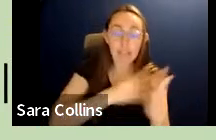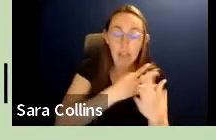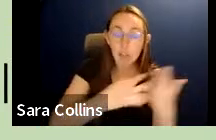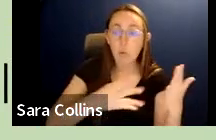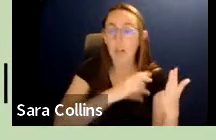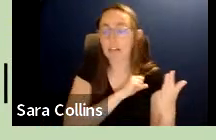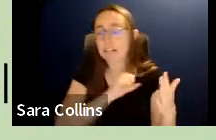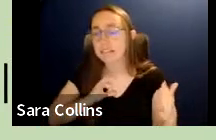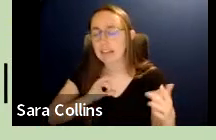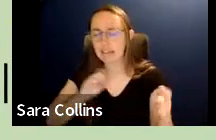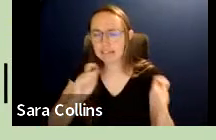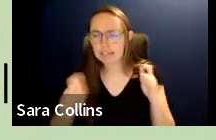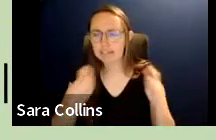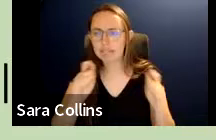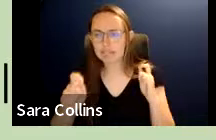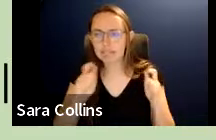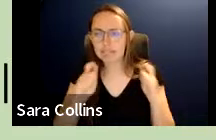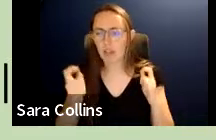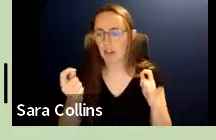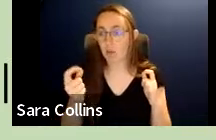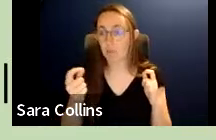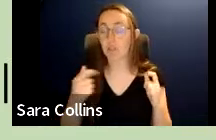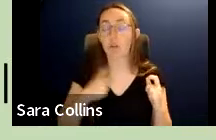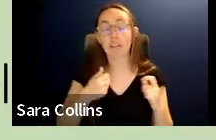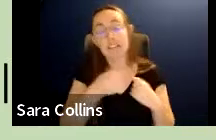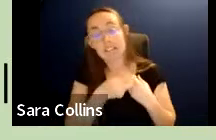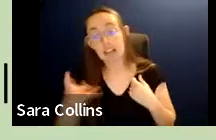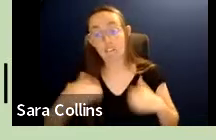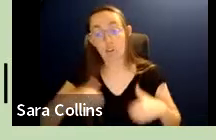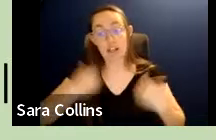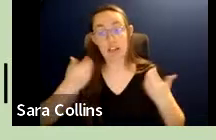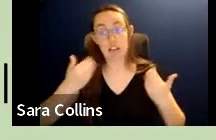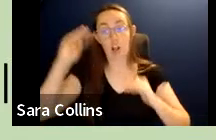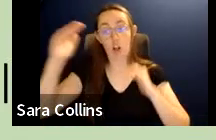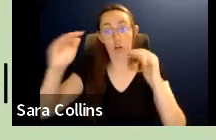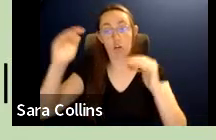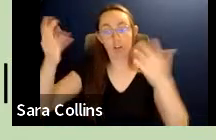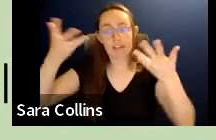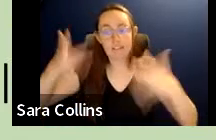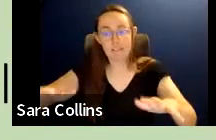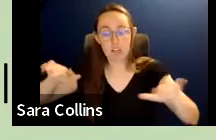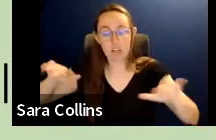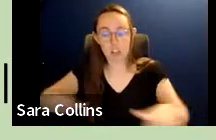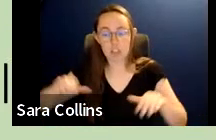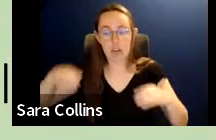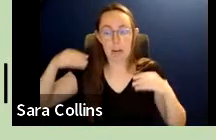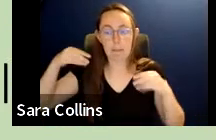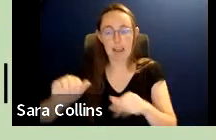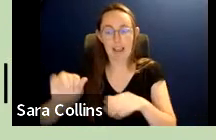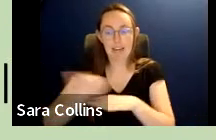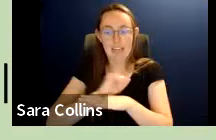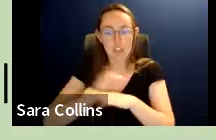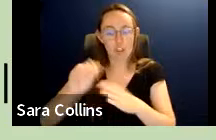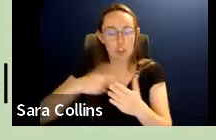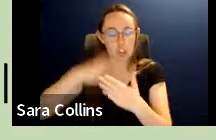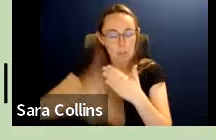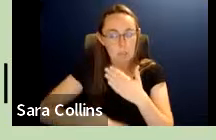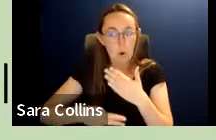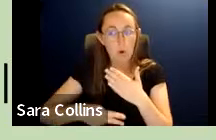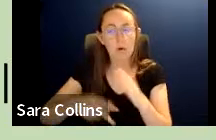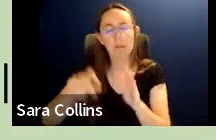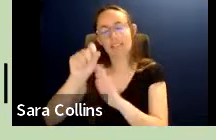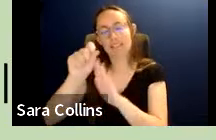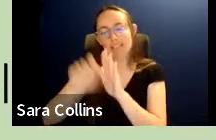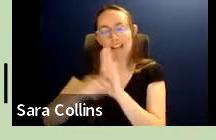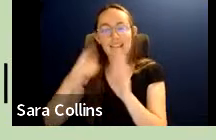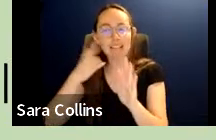for example, accommodate. We have several young adults who have done the paid internship program through the state of California's Blueprint